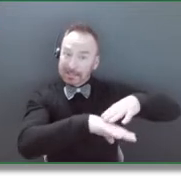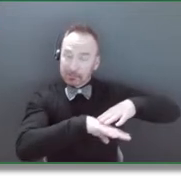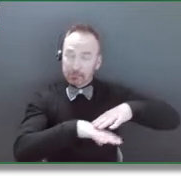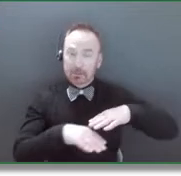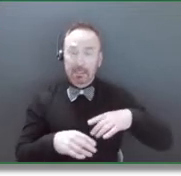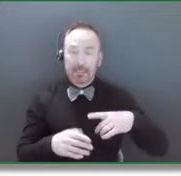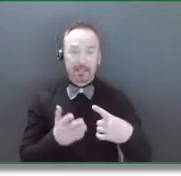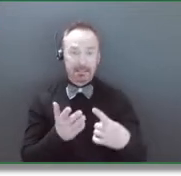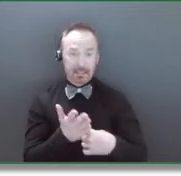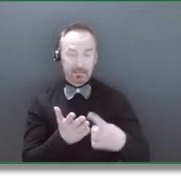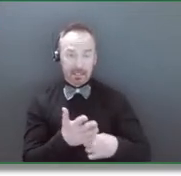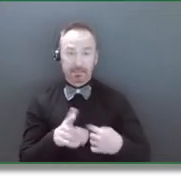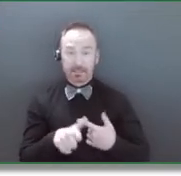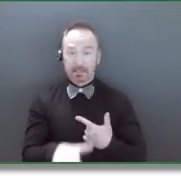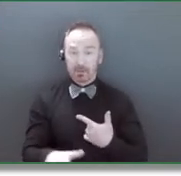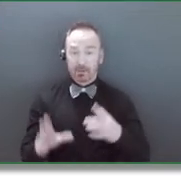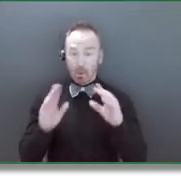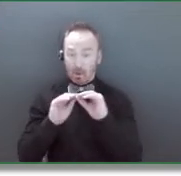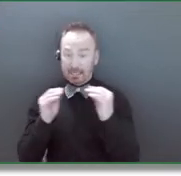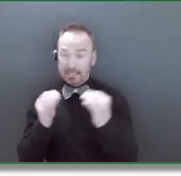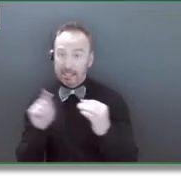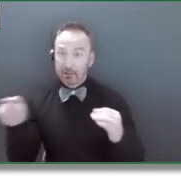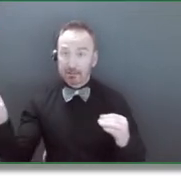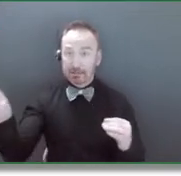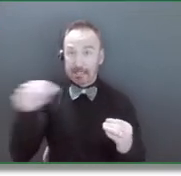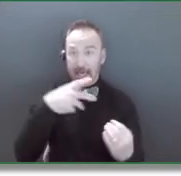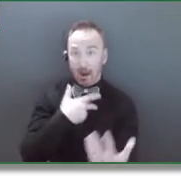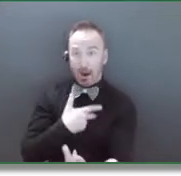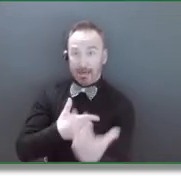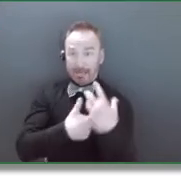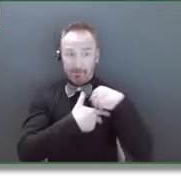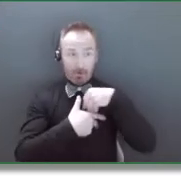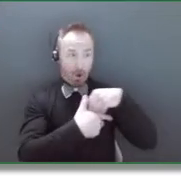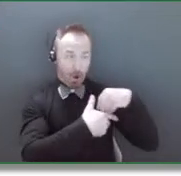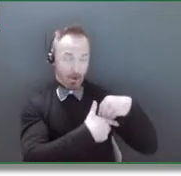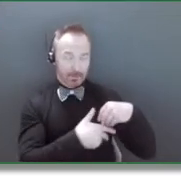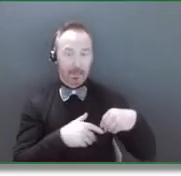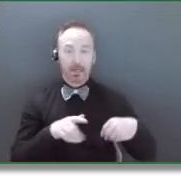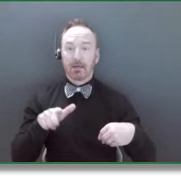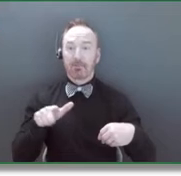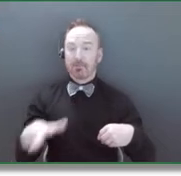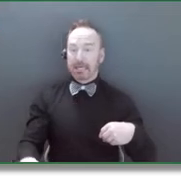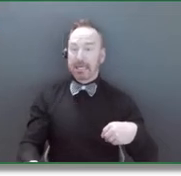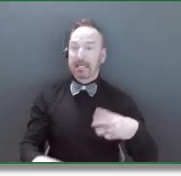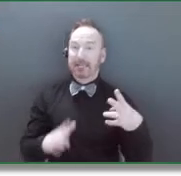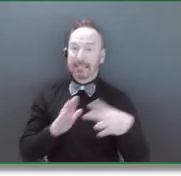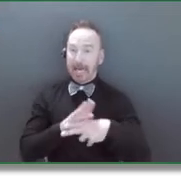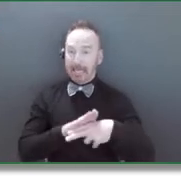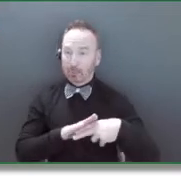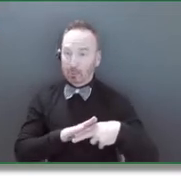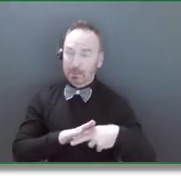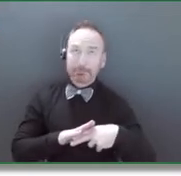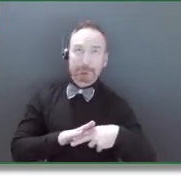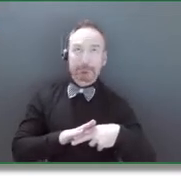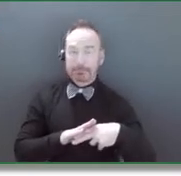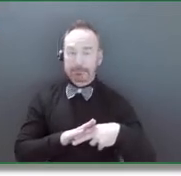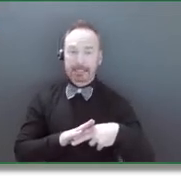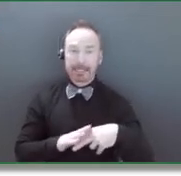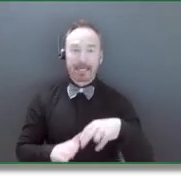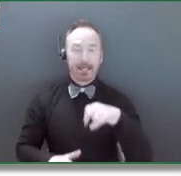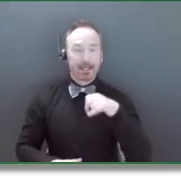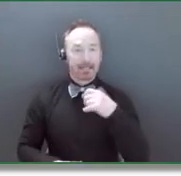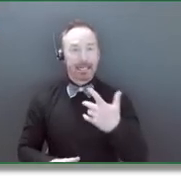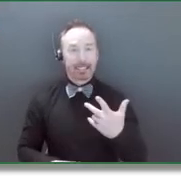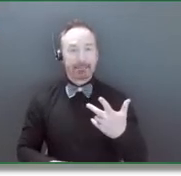the organisations involved. I would suggest that most natural resource-based parks